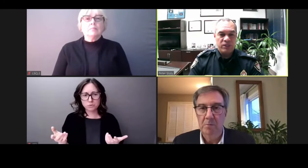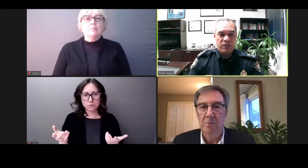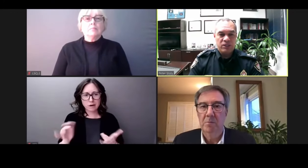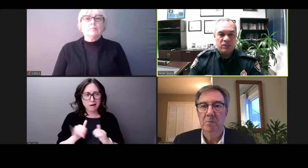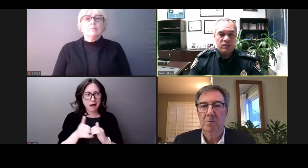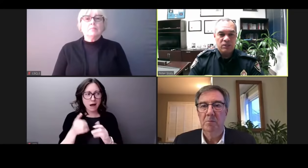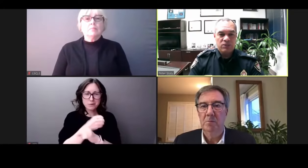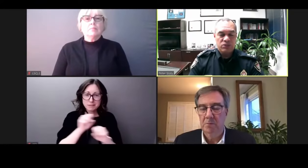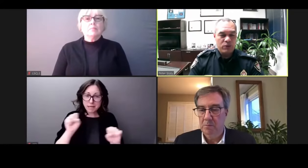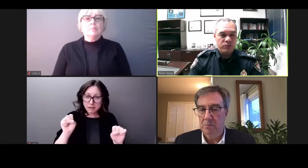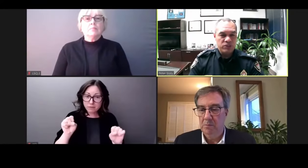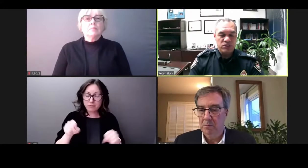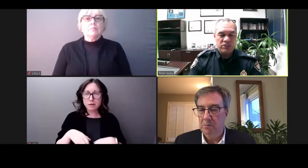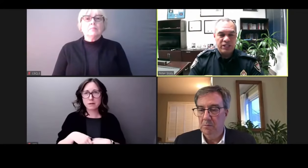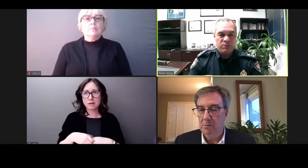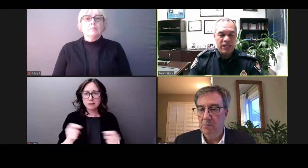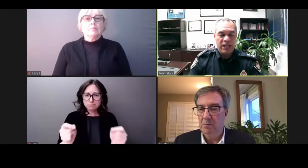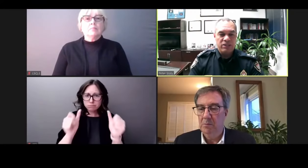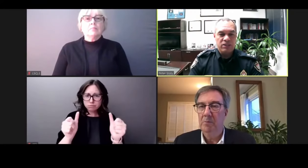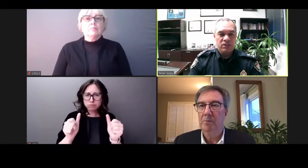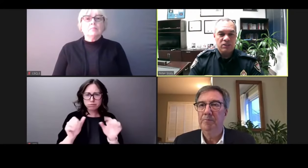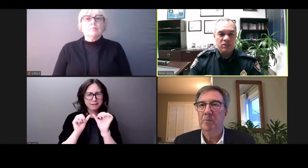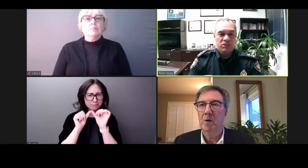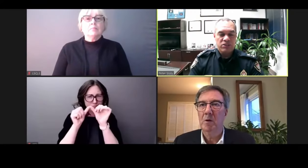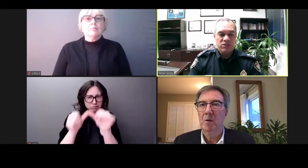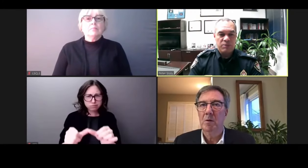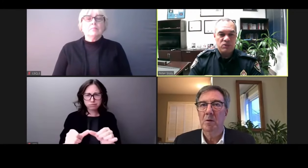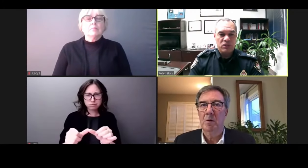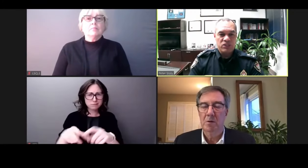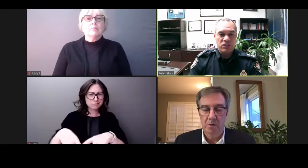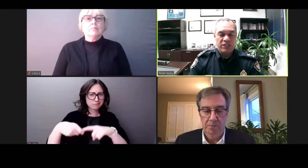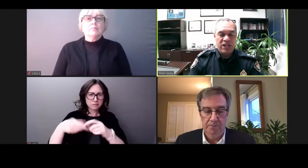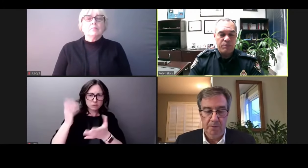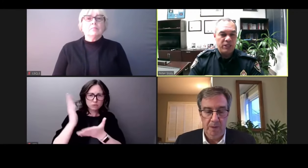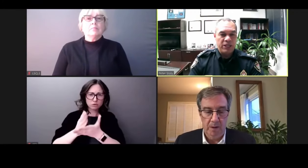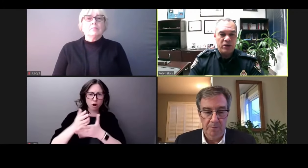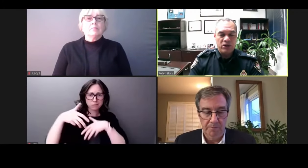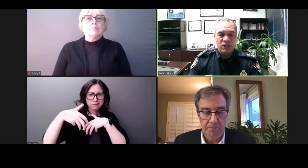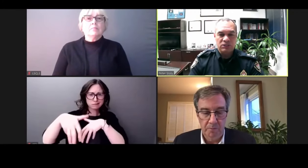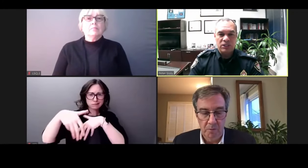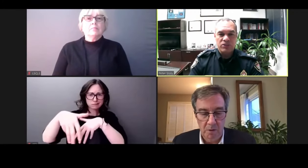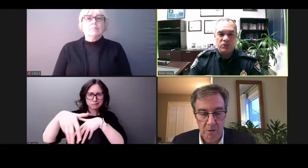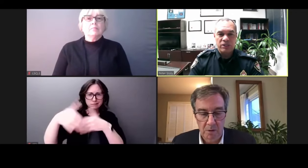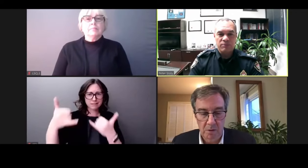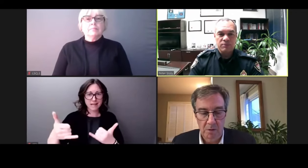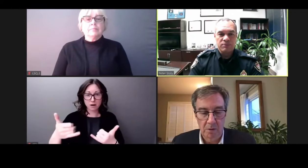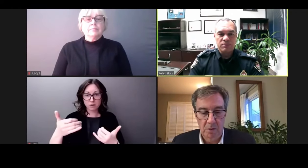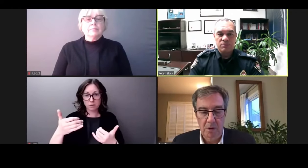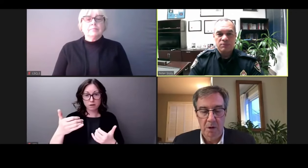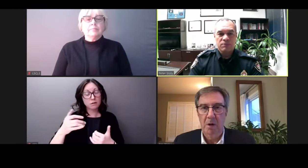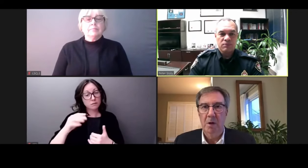safe, swift, and sustainable end to this demonstration that's happening here and across the country.